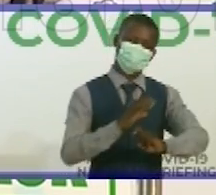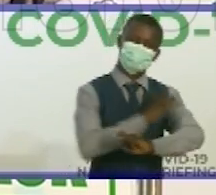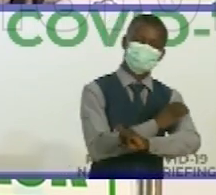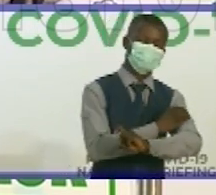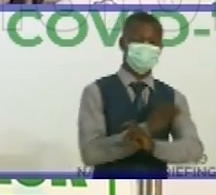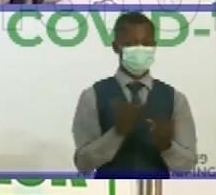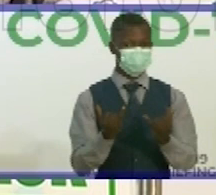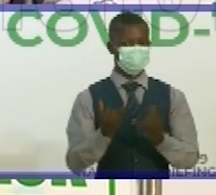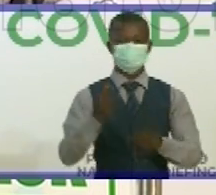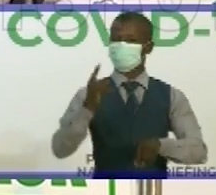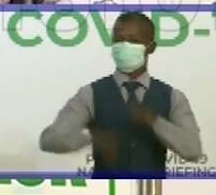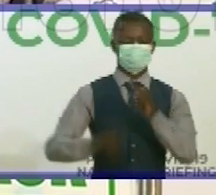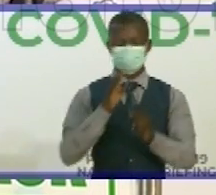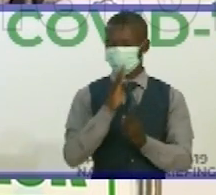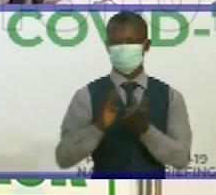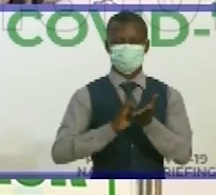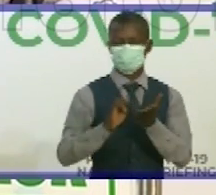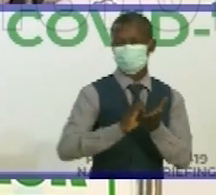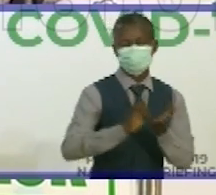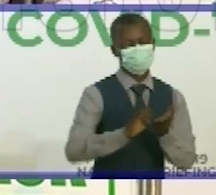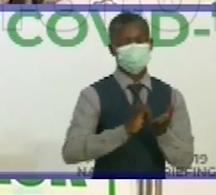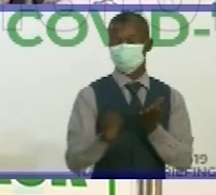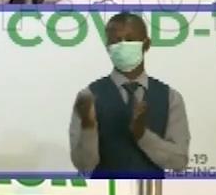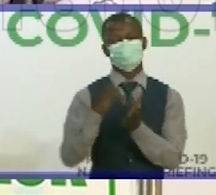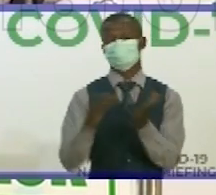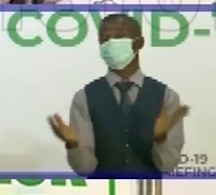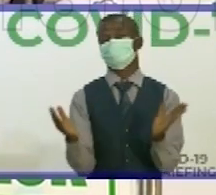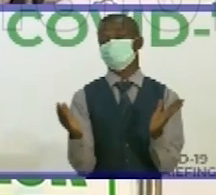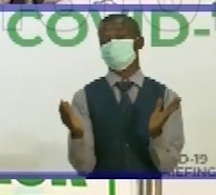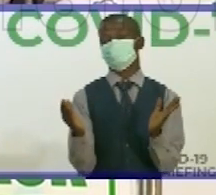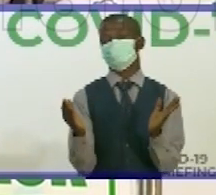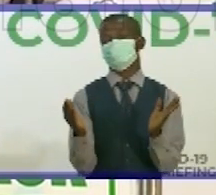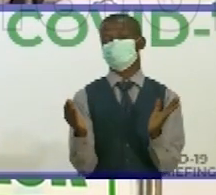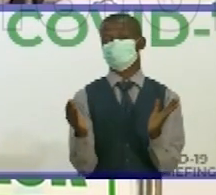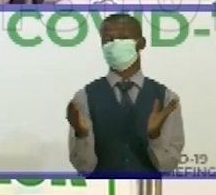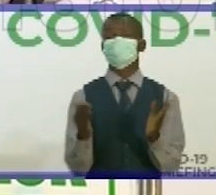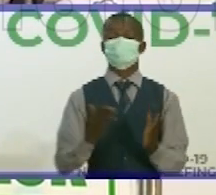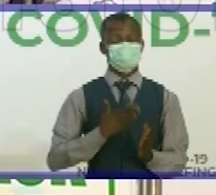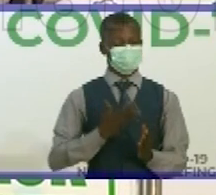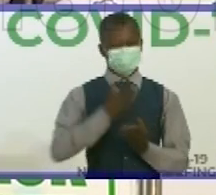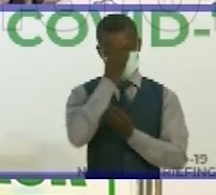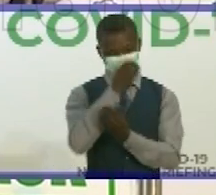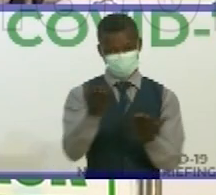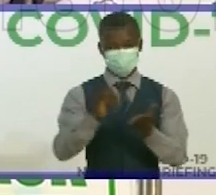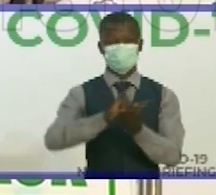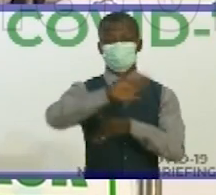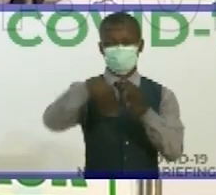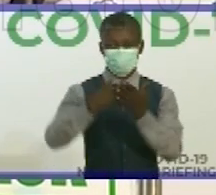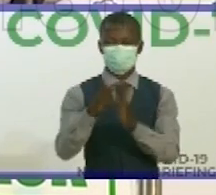be a tenable excuse anymore. I'm pleased to mention that all states of the